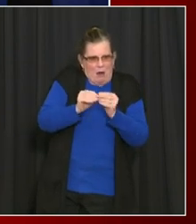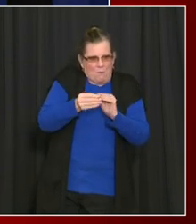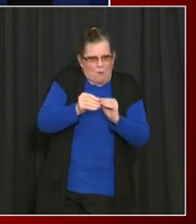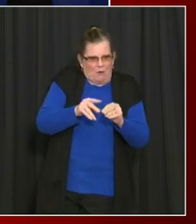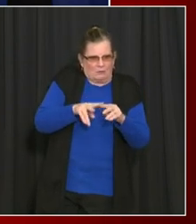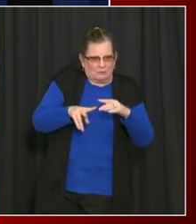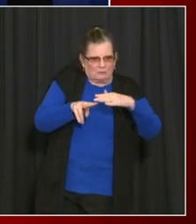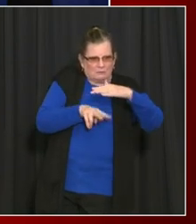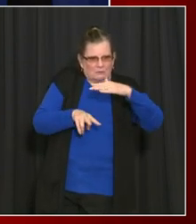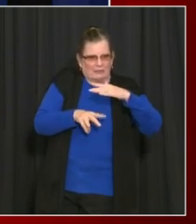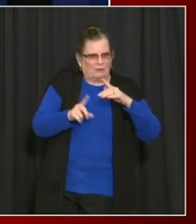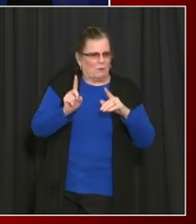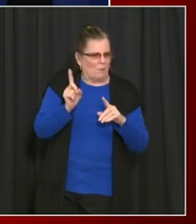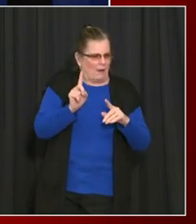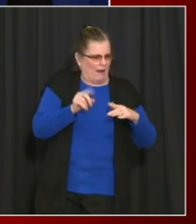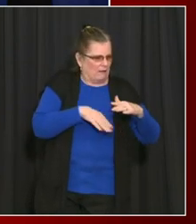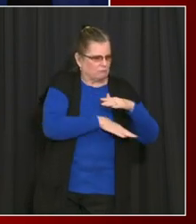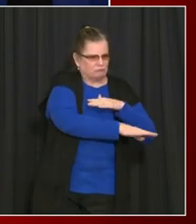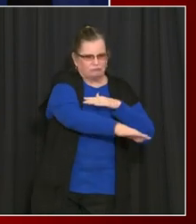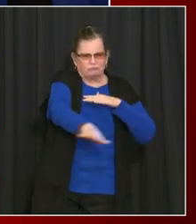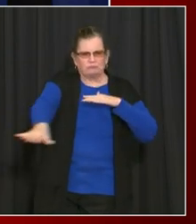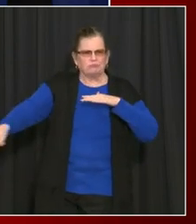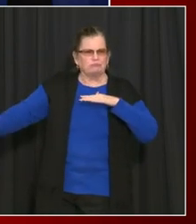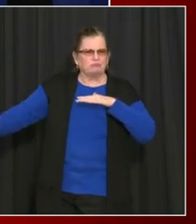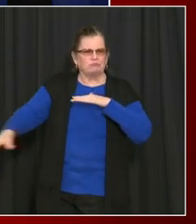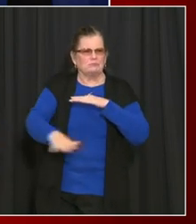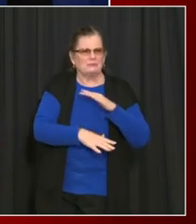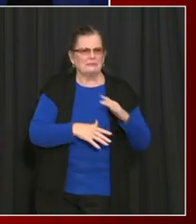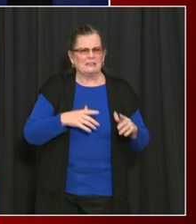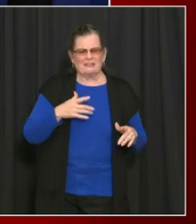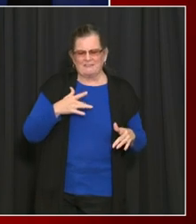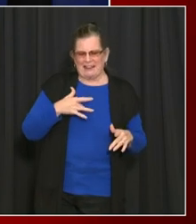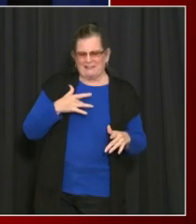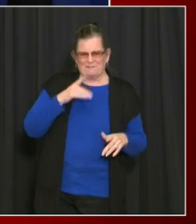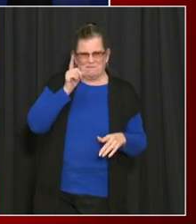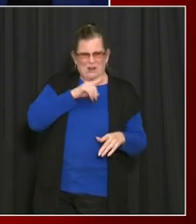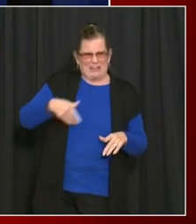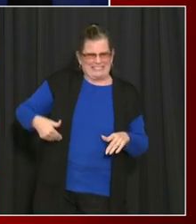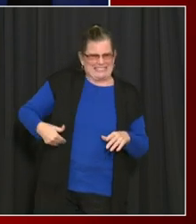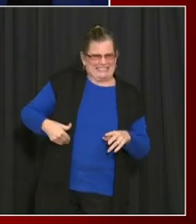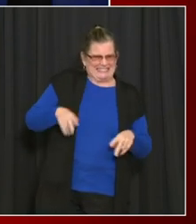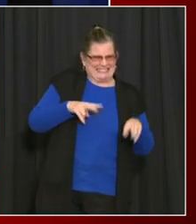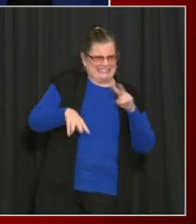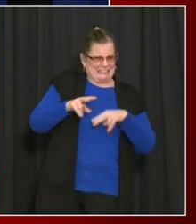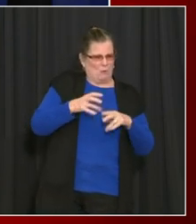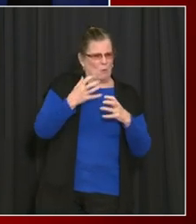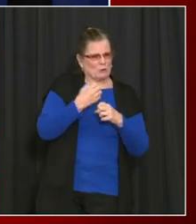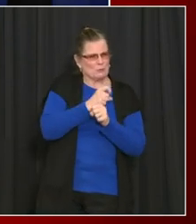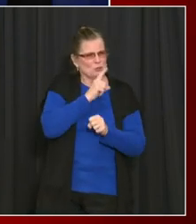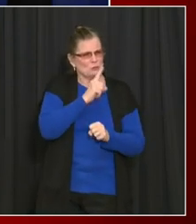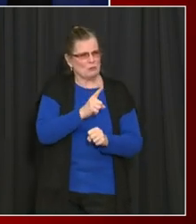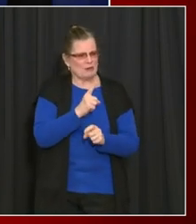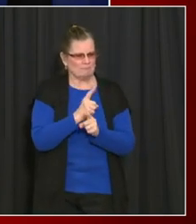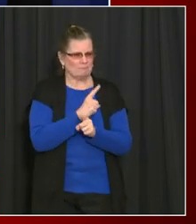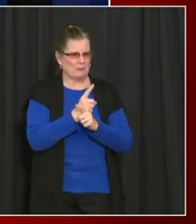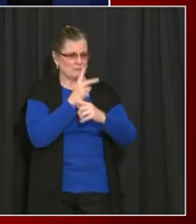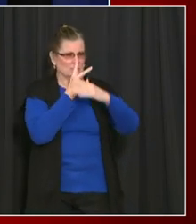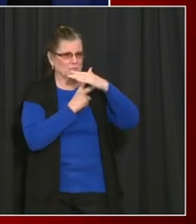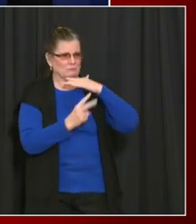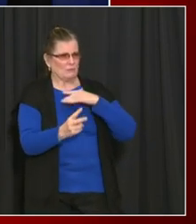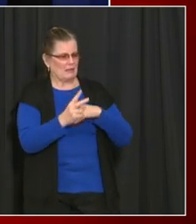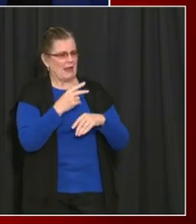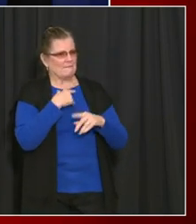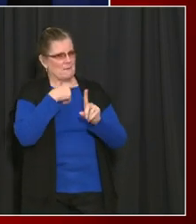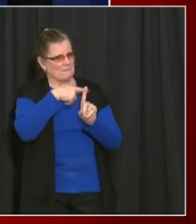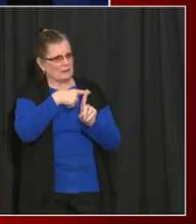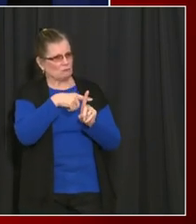broad denominator will give you a false sense of what we are expecting or estimating our positivity rate to be,